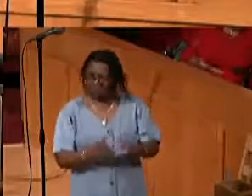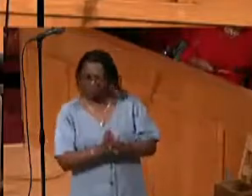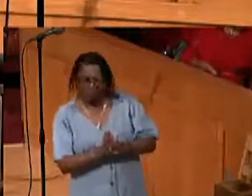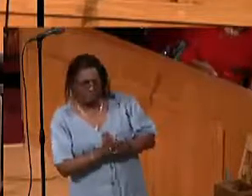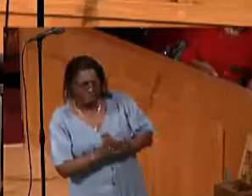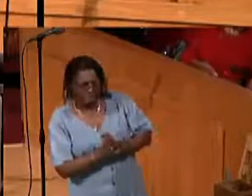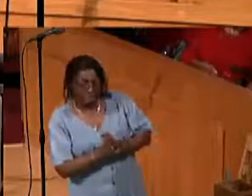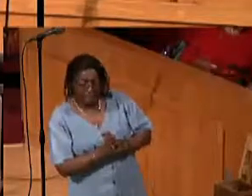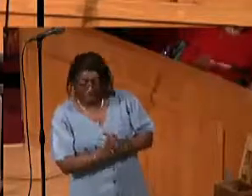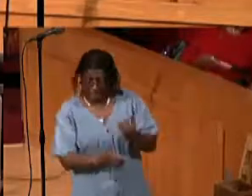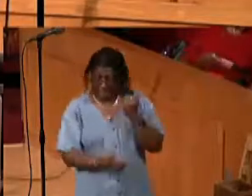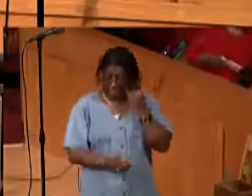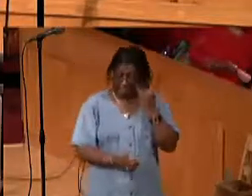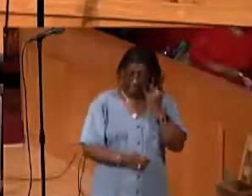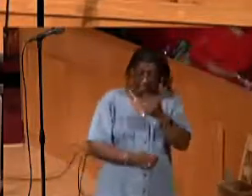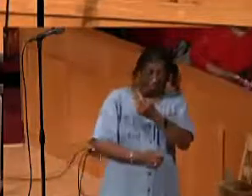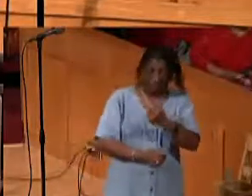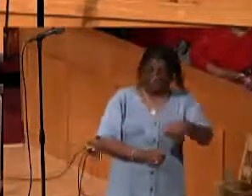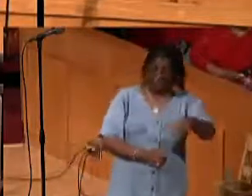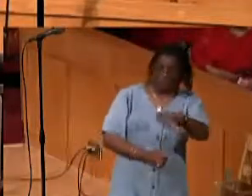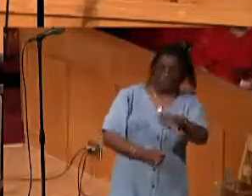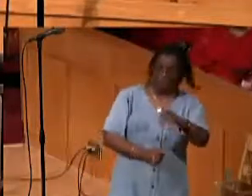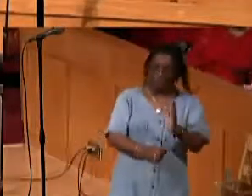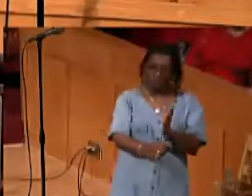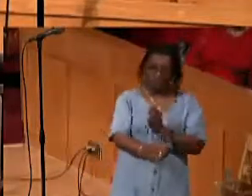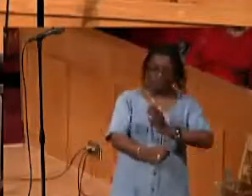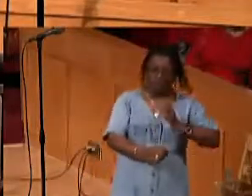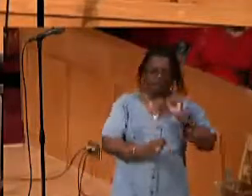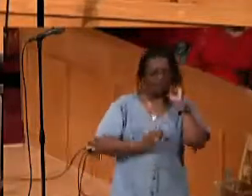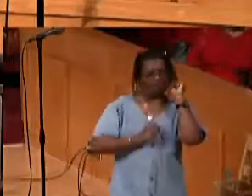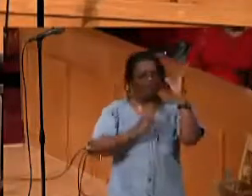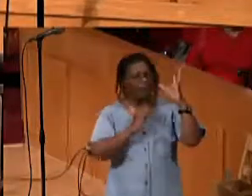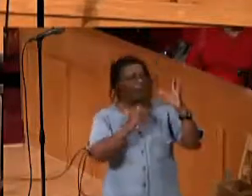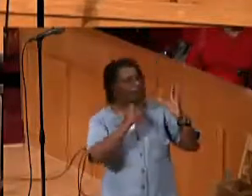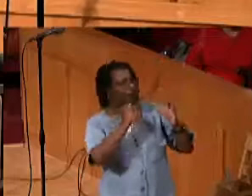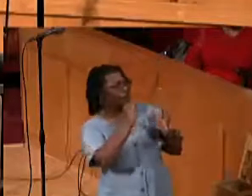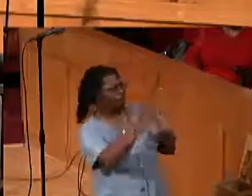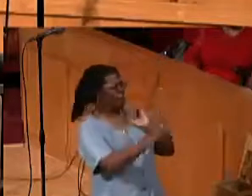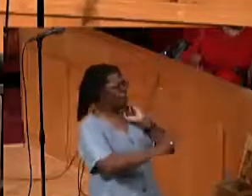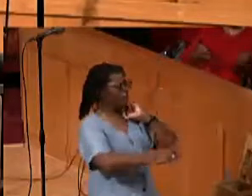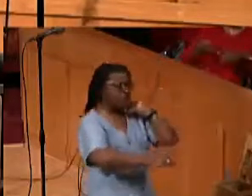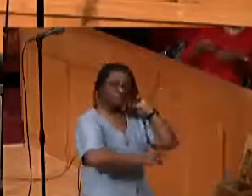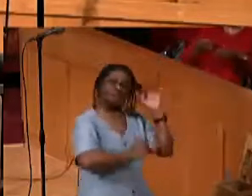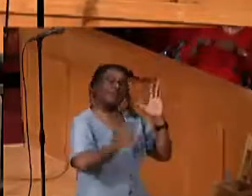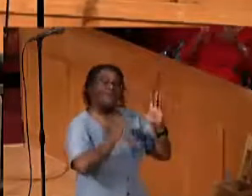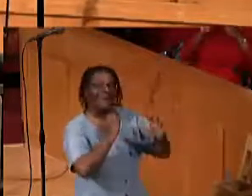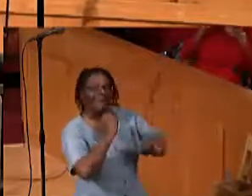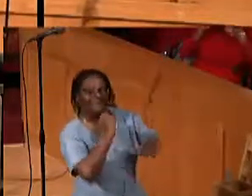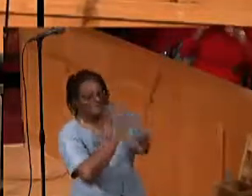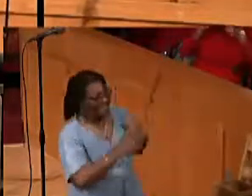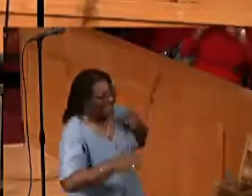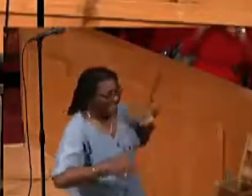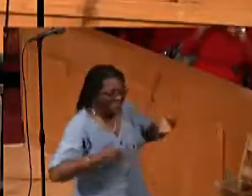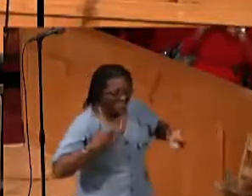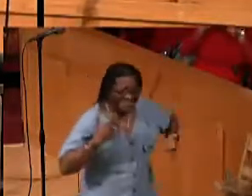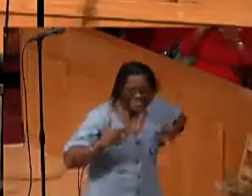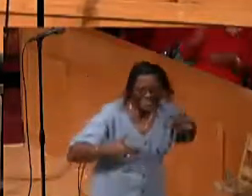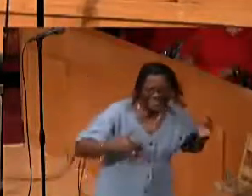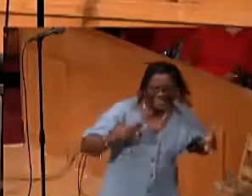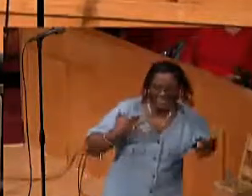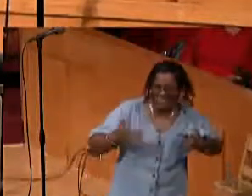if I were you, I would sing a song of joy. Amen. I said I would sing a song of